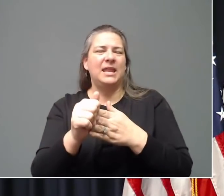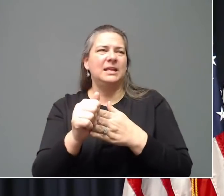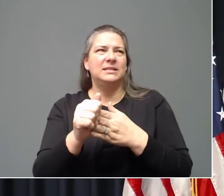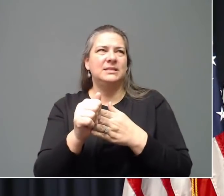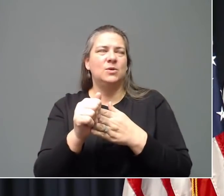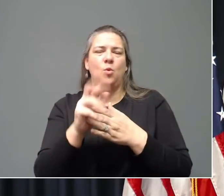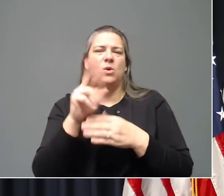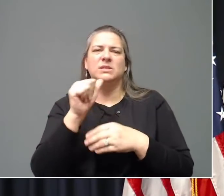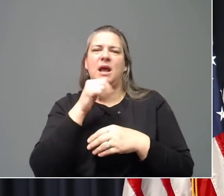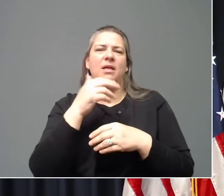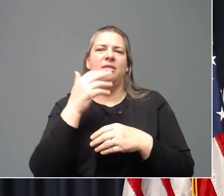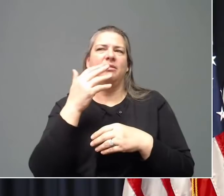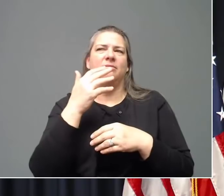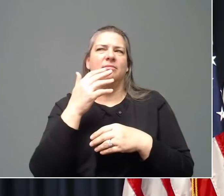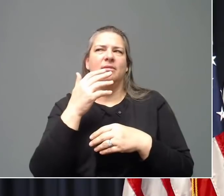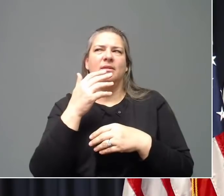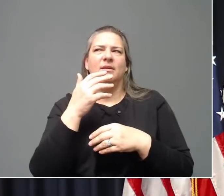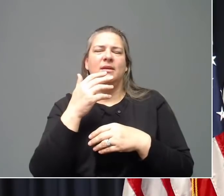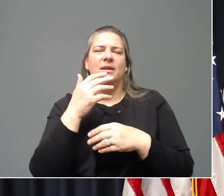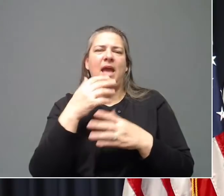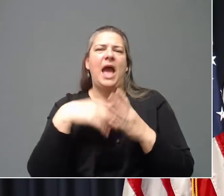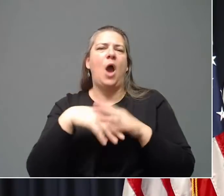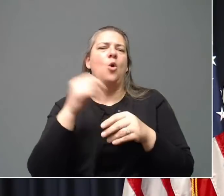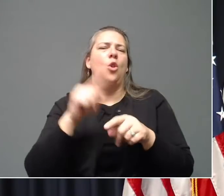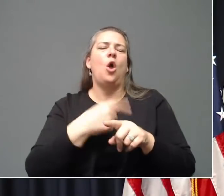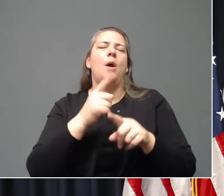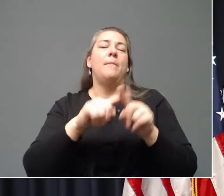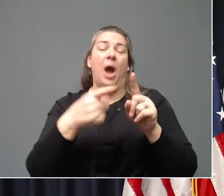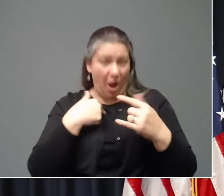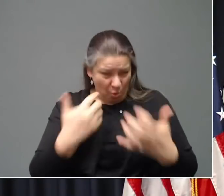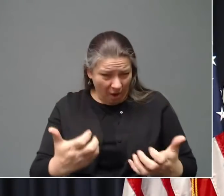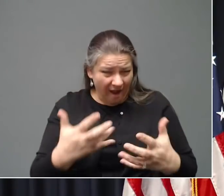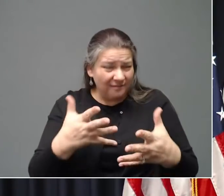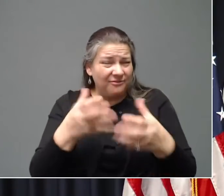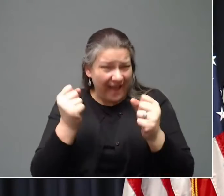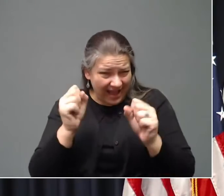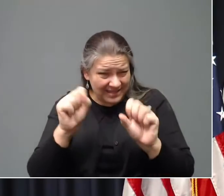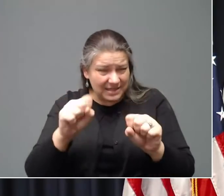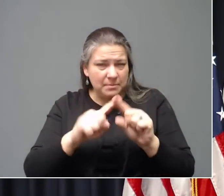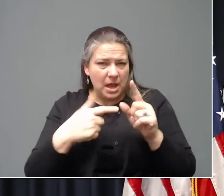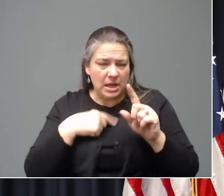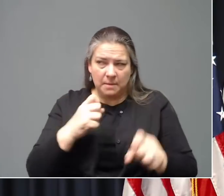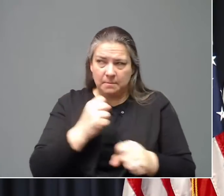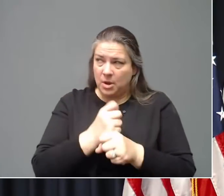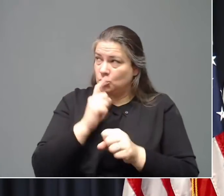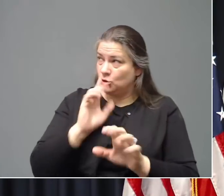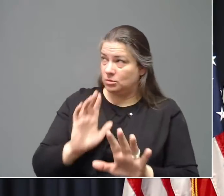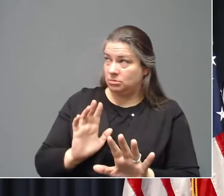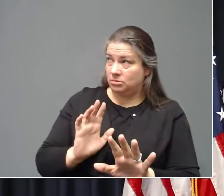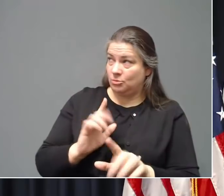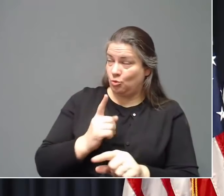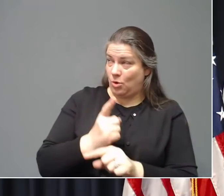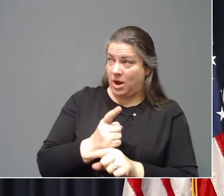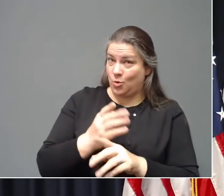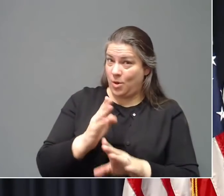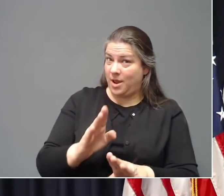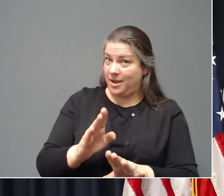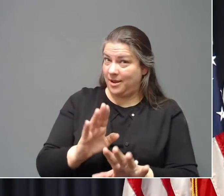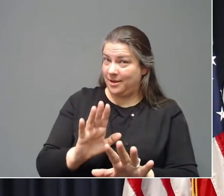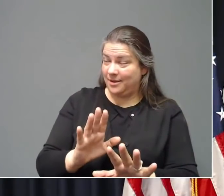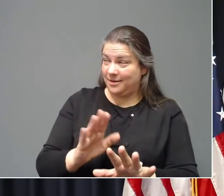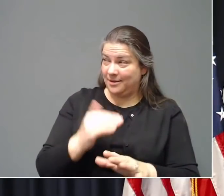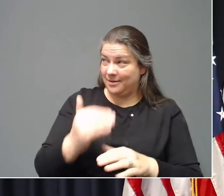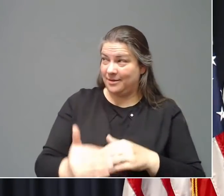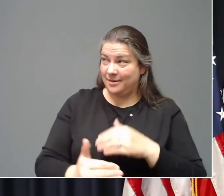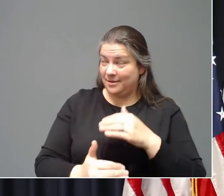I want us to be as fast as we can while doing it right. And I don't know, Chris, and you can look at this